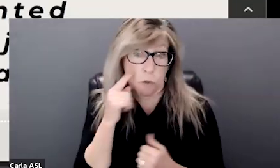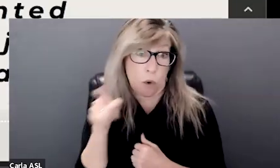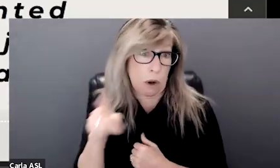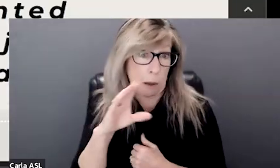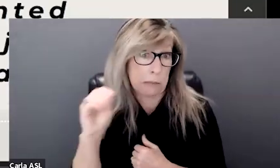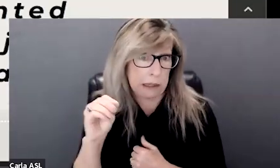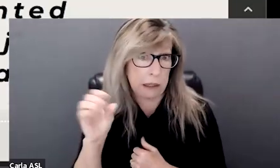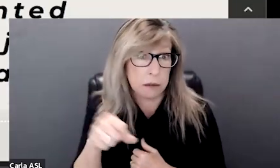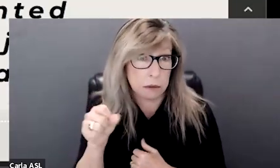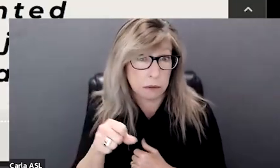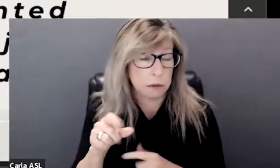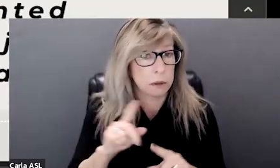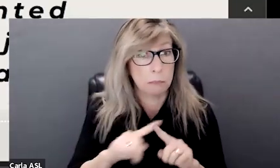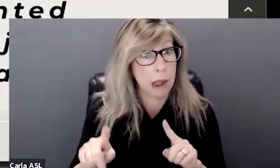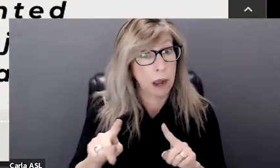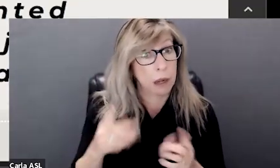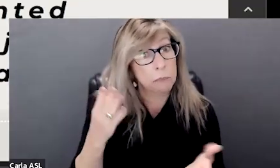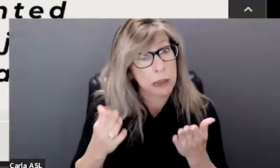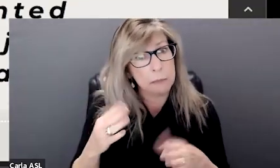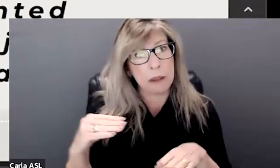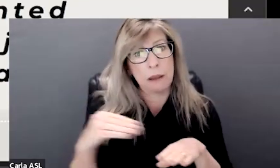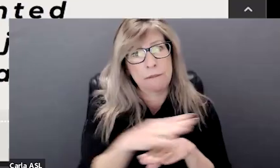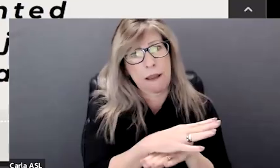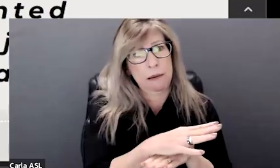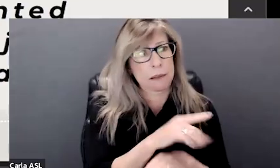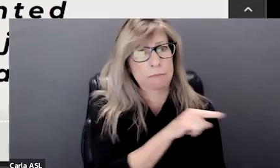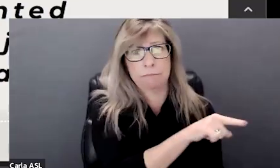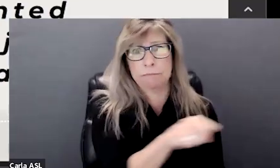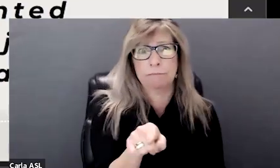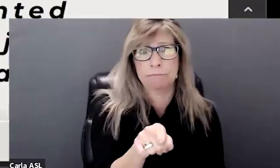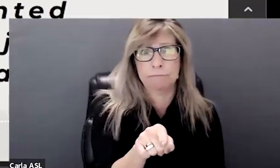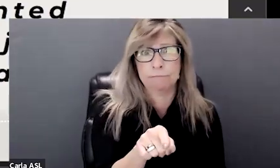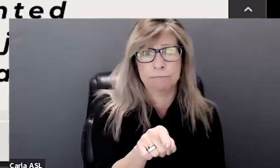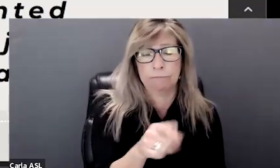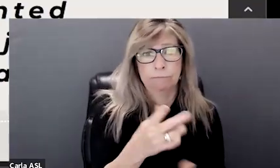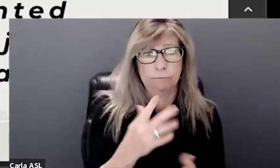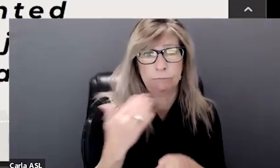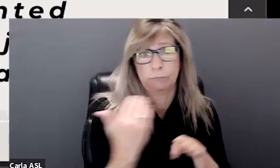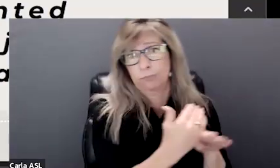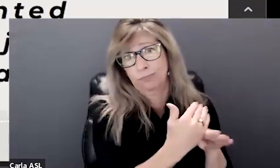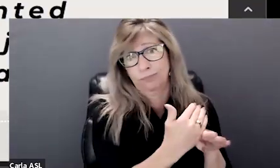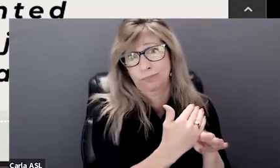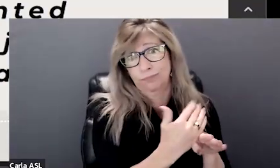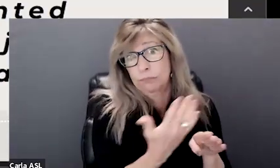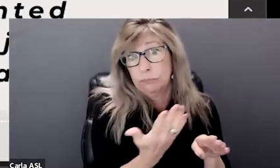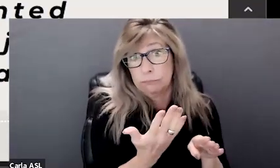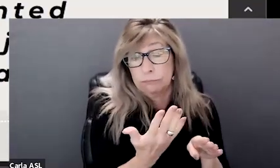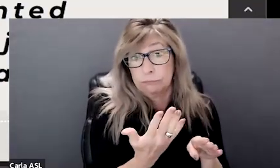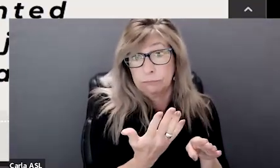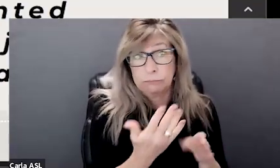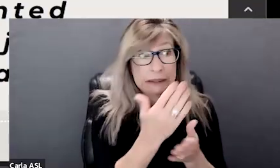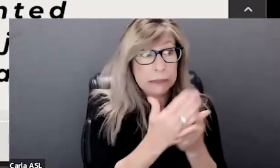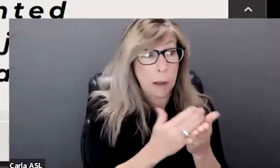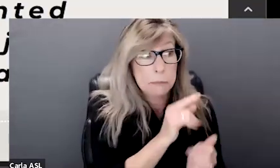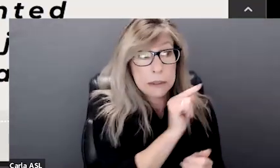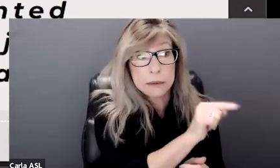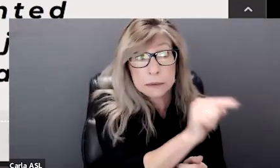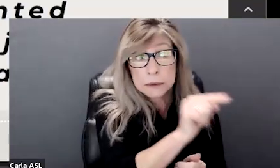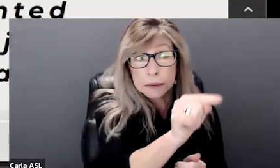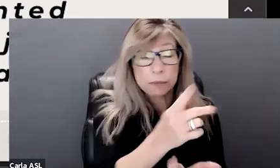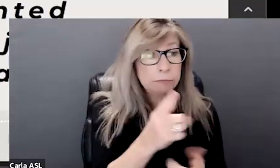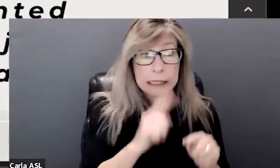but it may have the unintended effect of blocking out and discounting a number